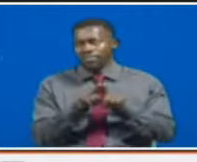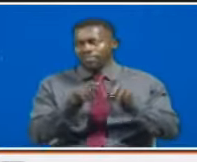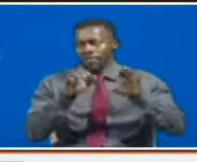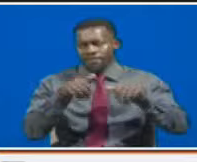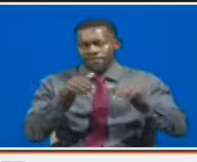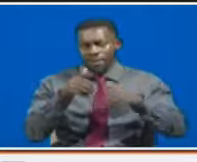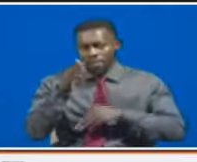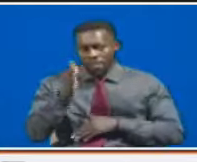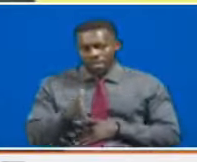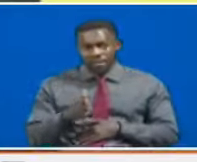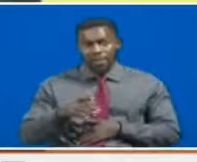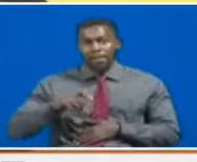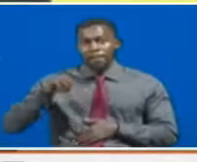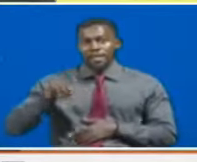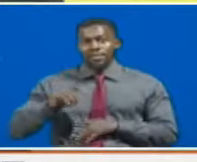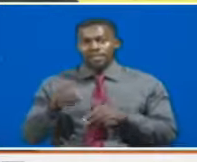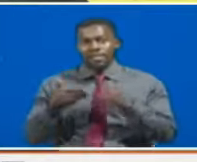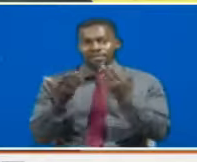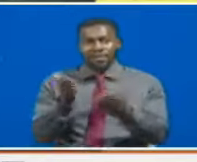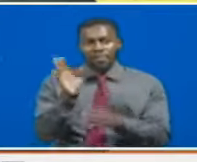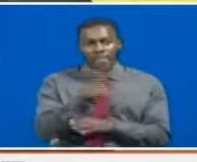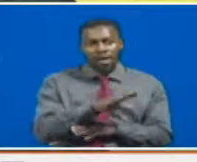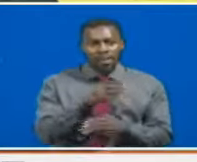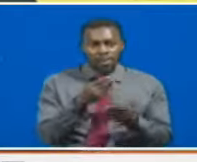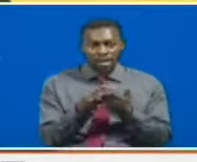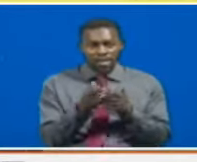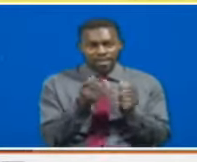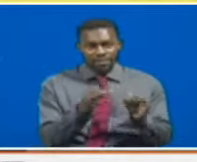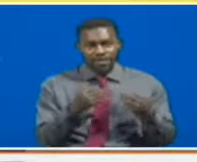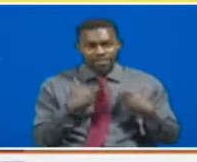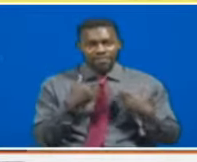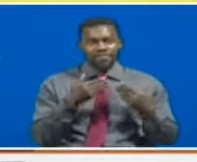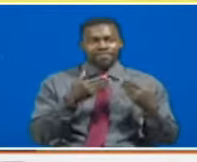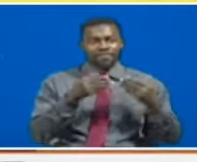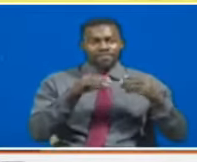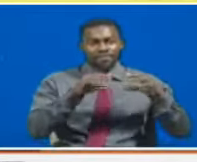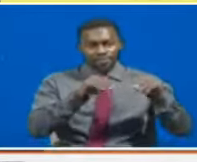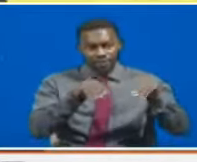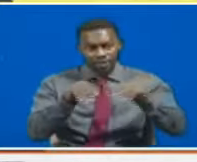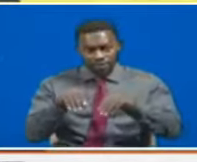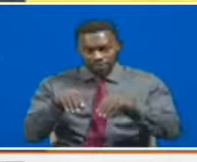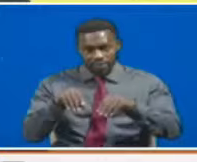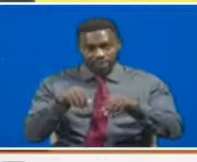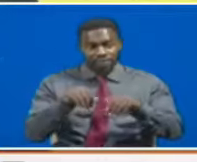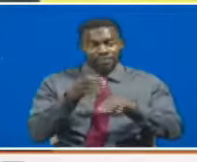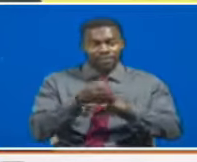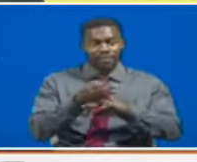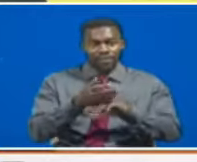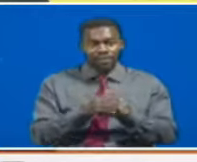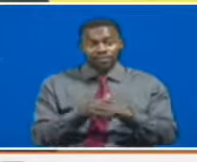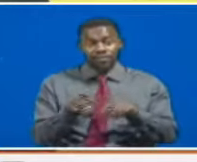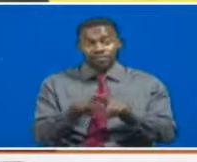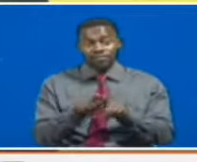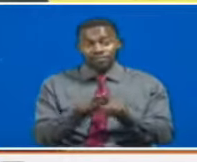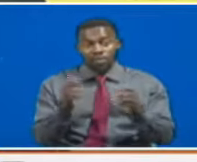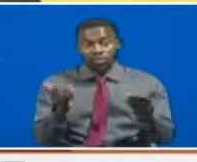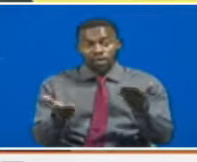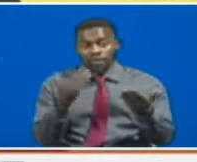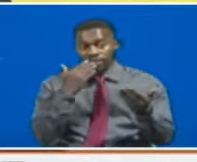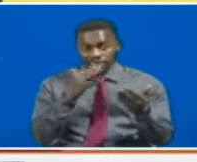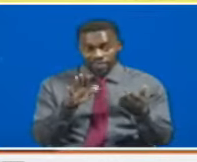be compensated. Tumechukua ya mbolea na pia tumepima ratili vile iko, tutachukua